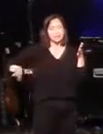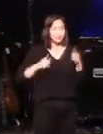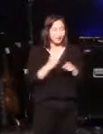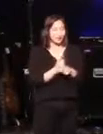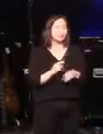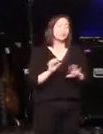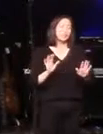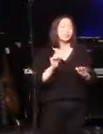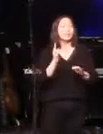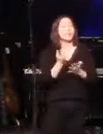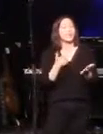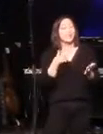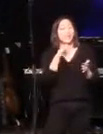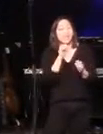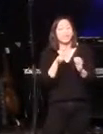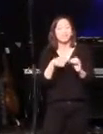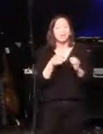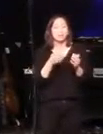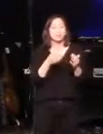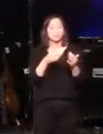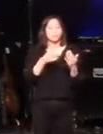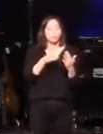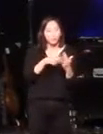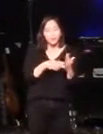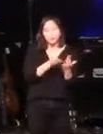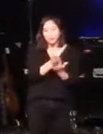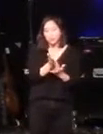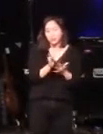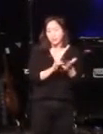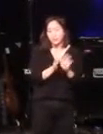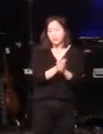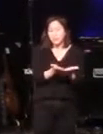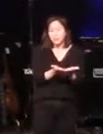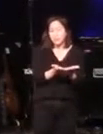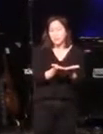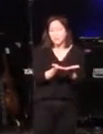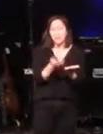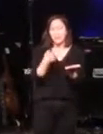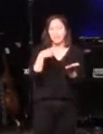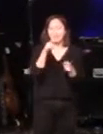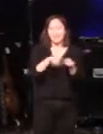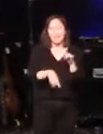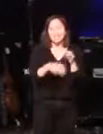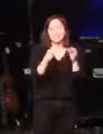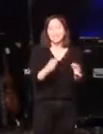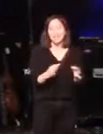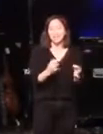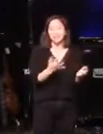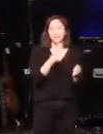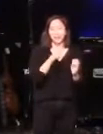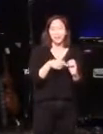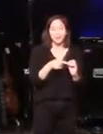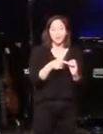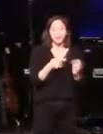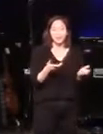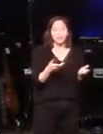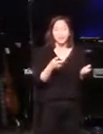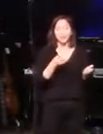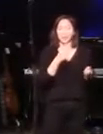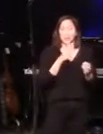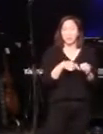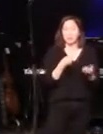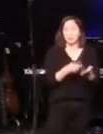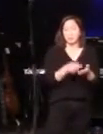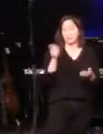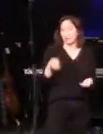about going through a book is I don't get to choose. It is what it is, folks. It is the passage that we have today to finish